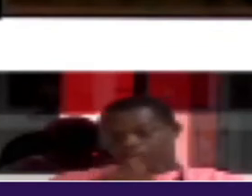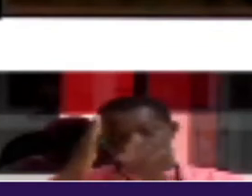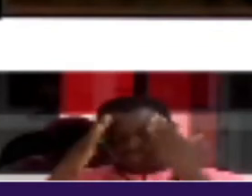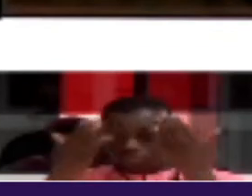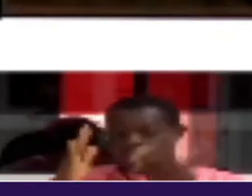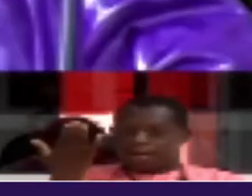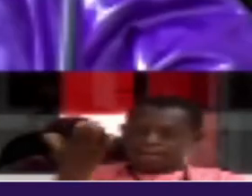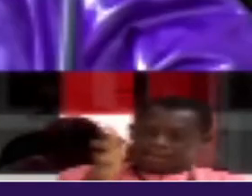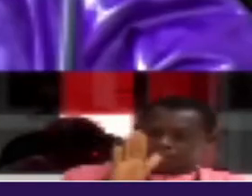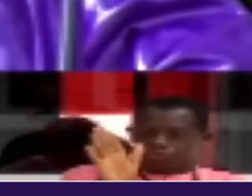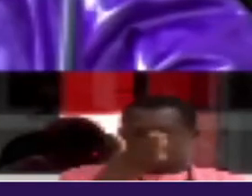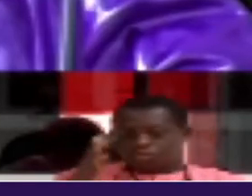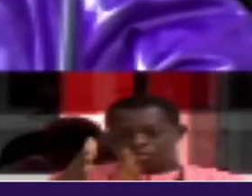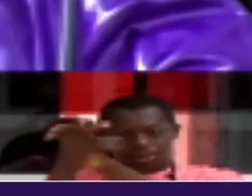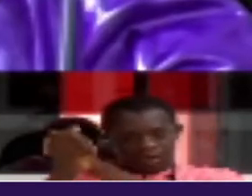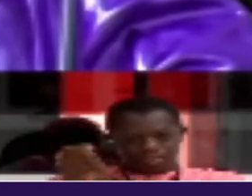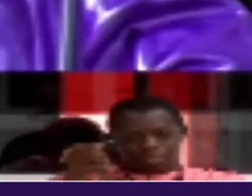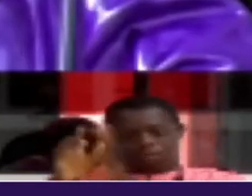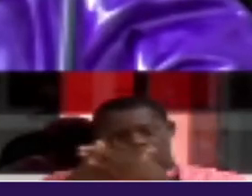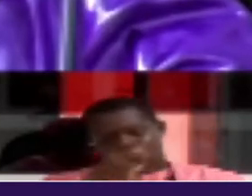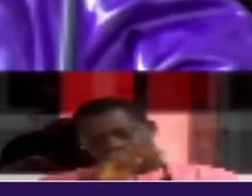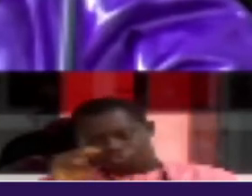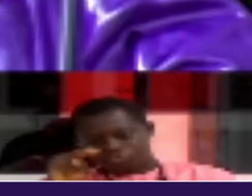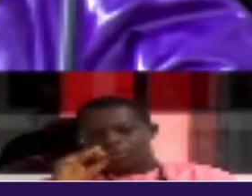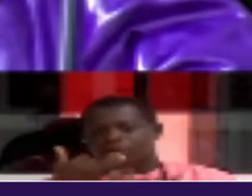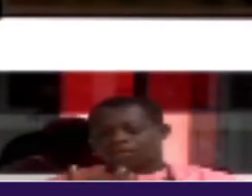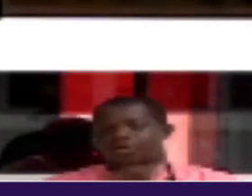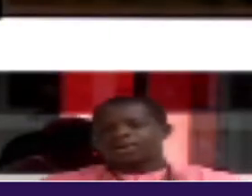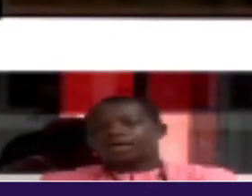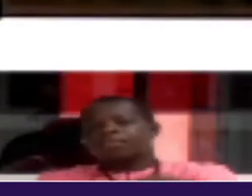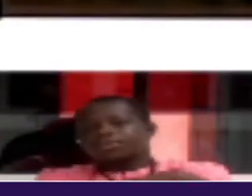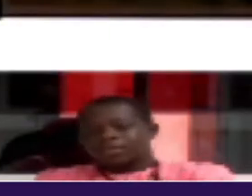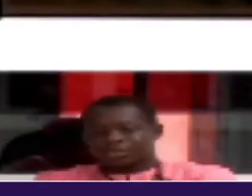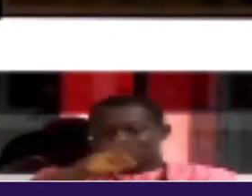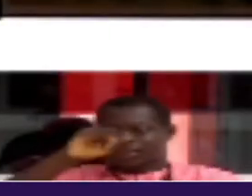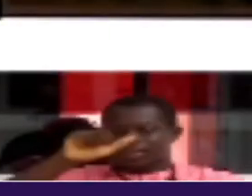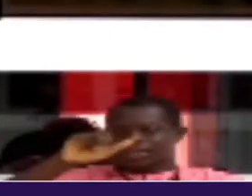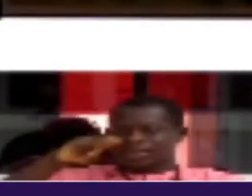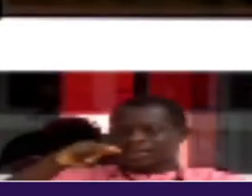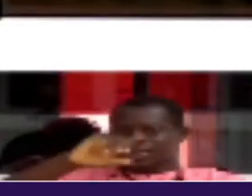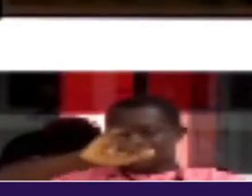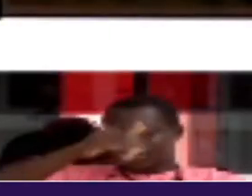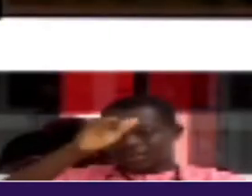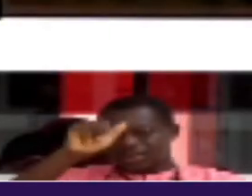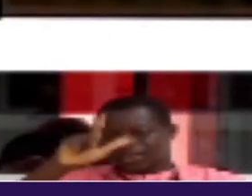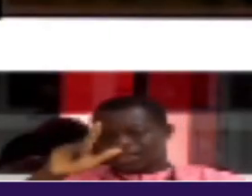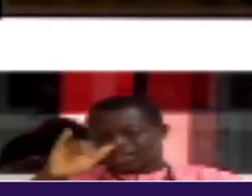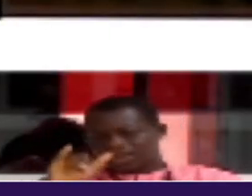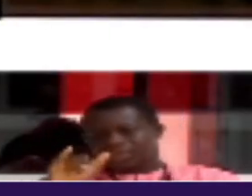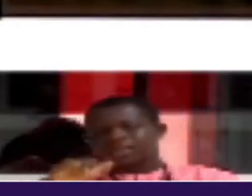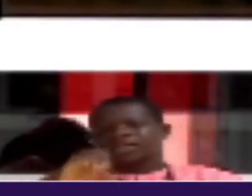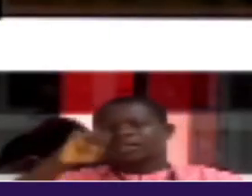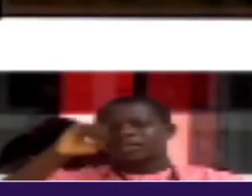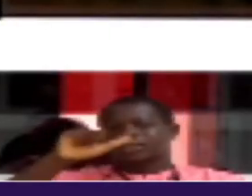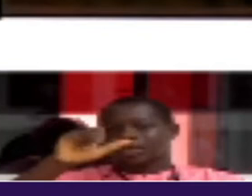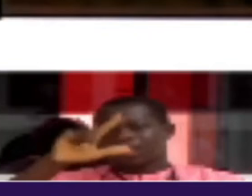or not. Captain Sanjali Sala? Sanjali Sala was part of the first batch. Maulud